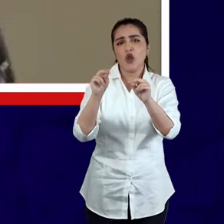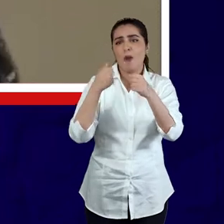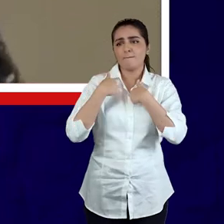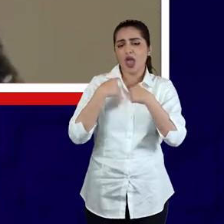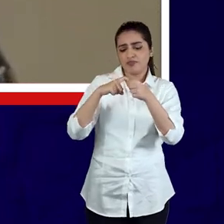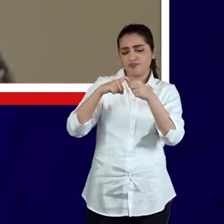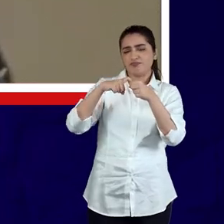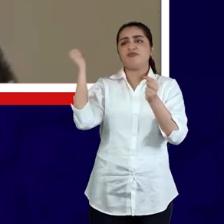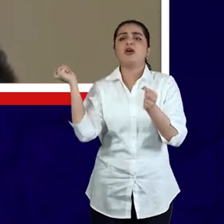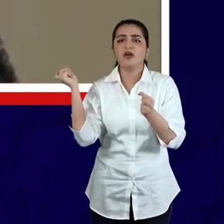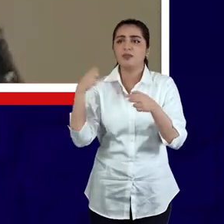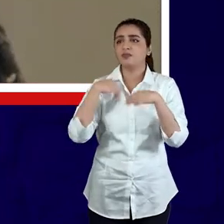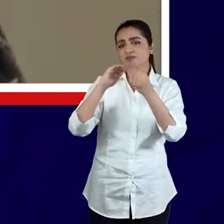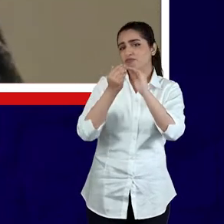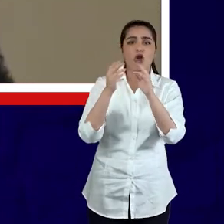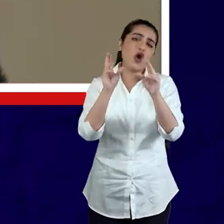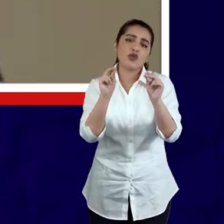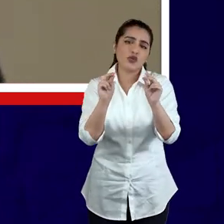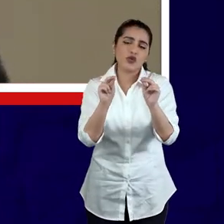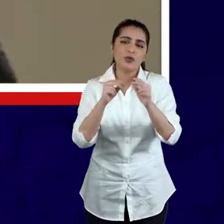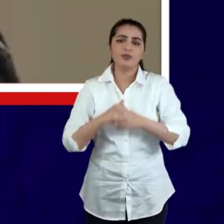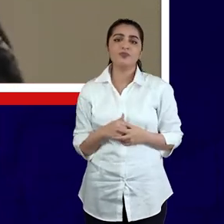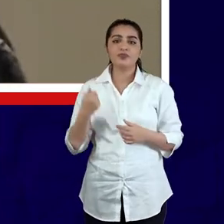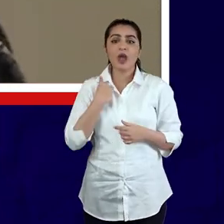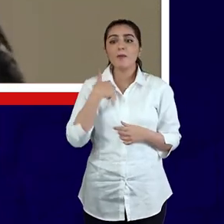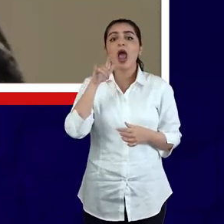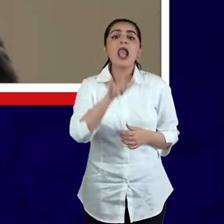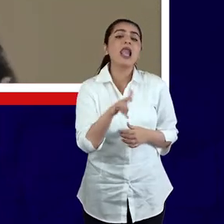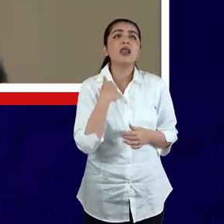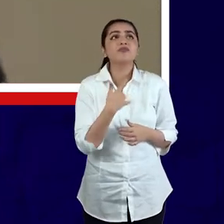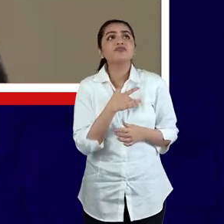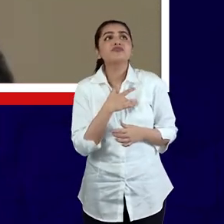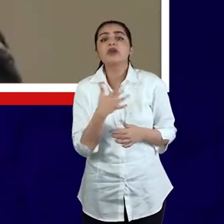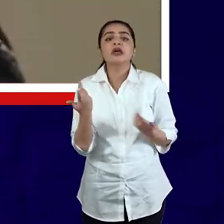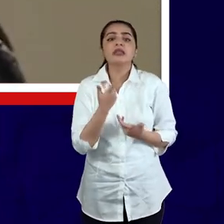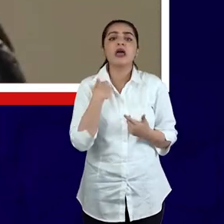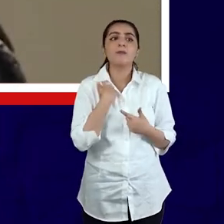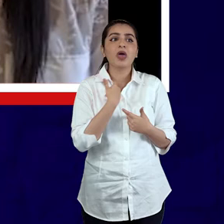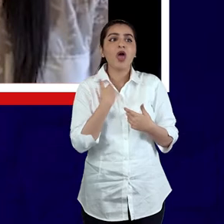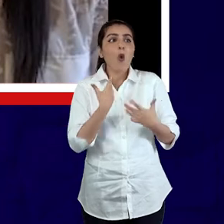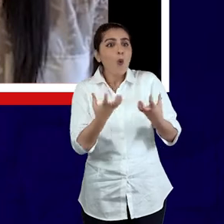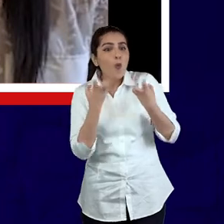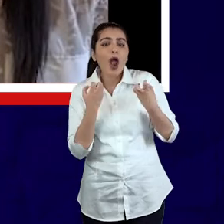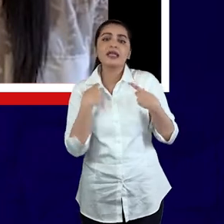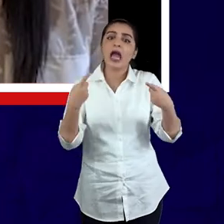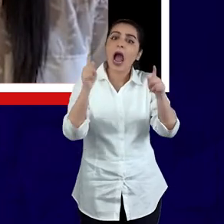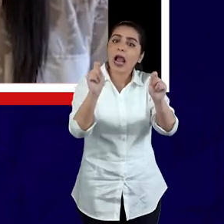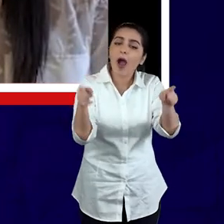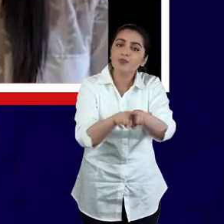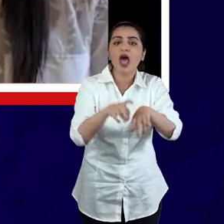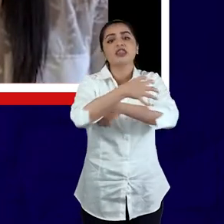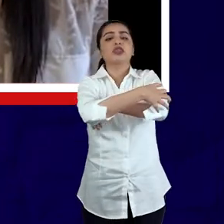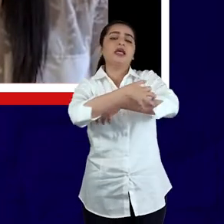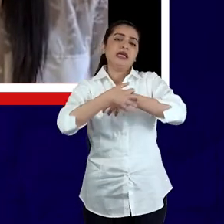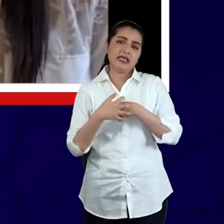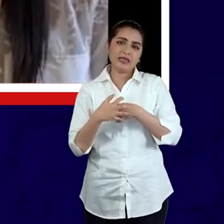just withdraw and, you know, just talk about, you know, the things that I love to do, which is to work for the poor. And